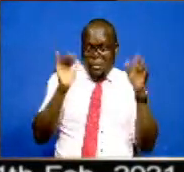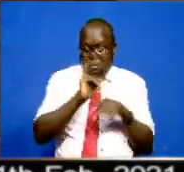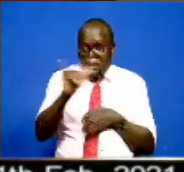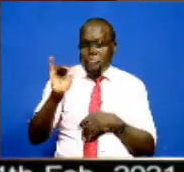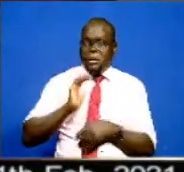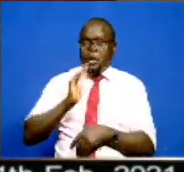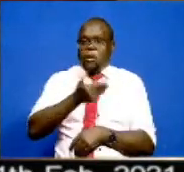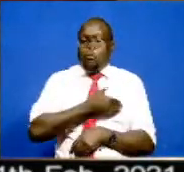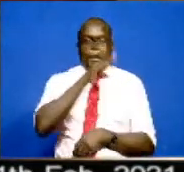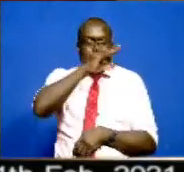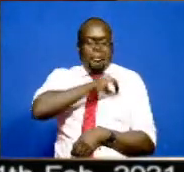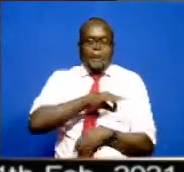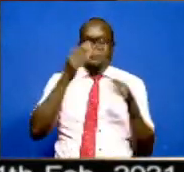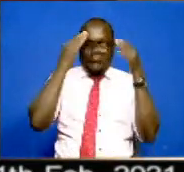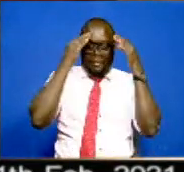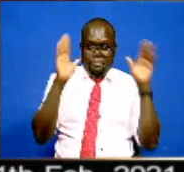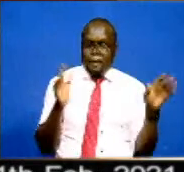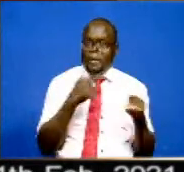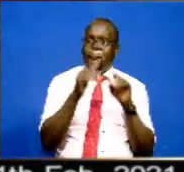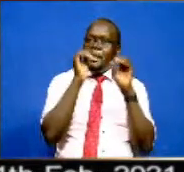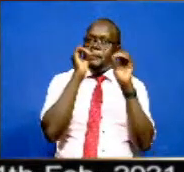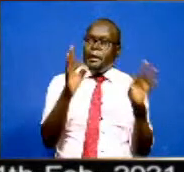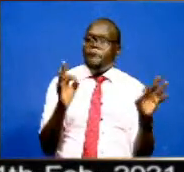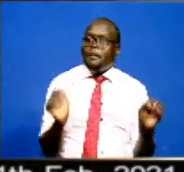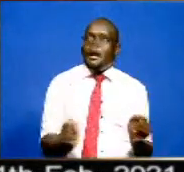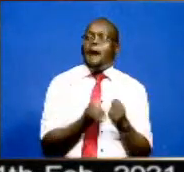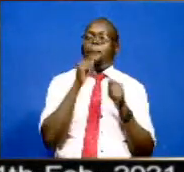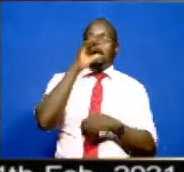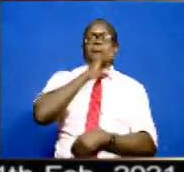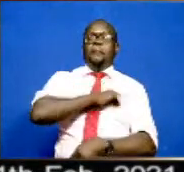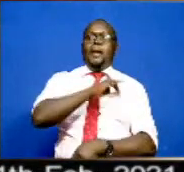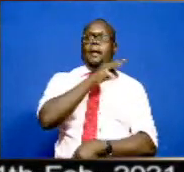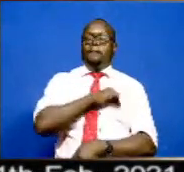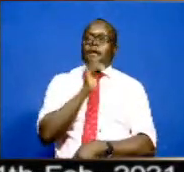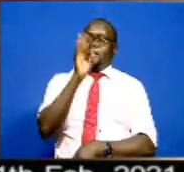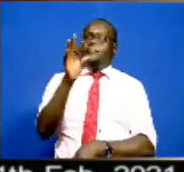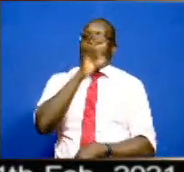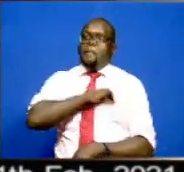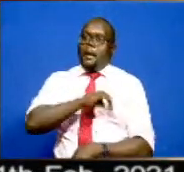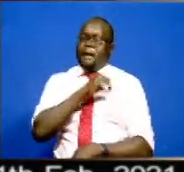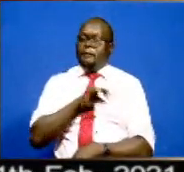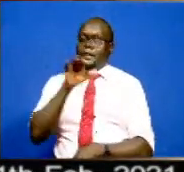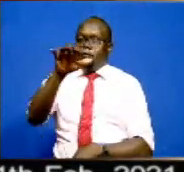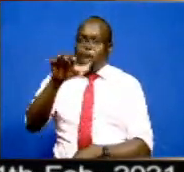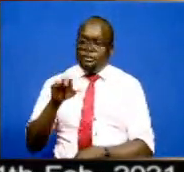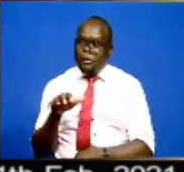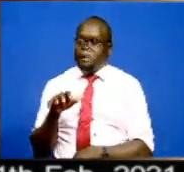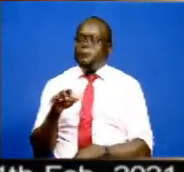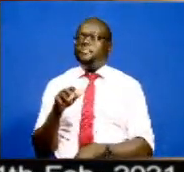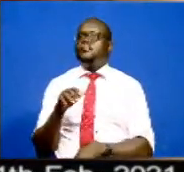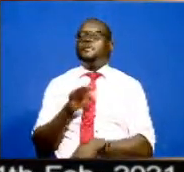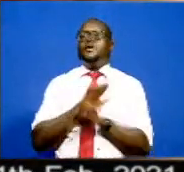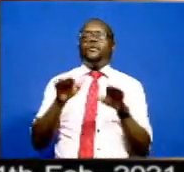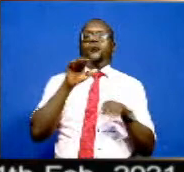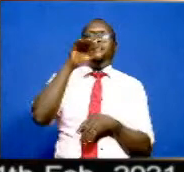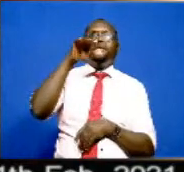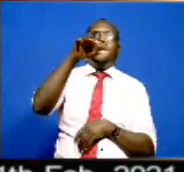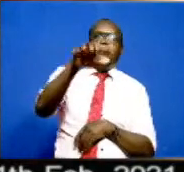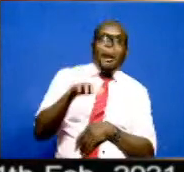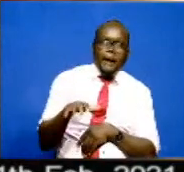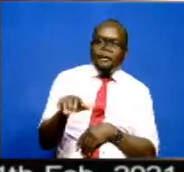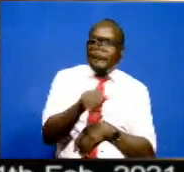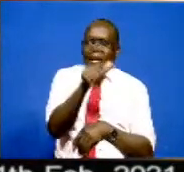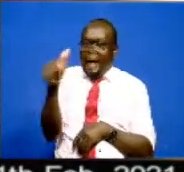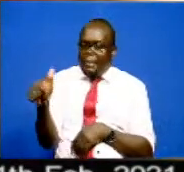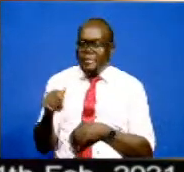so I don't know. But perchance they benefit. If you benefit in transport, then you don't benefit in privileges, it's